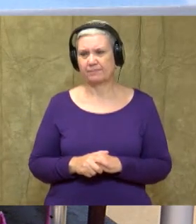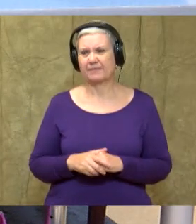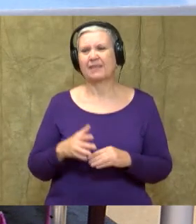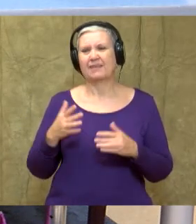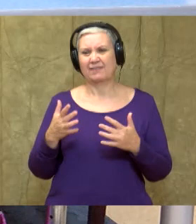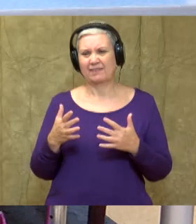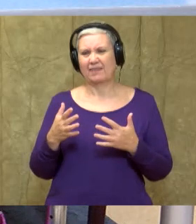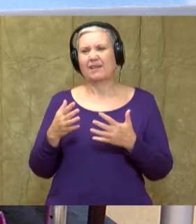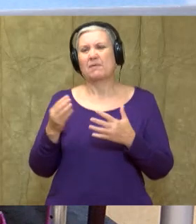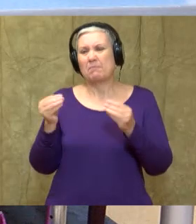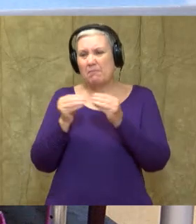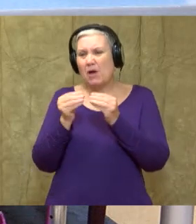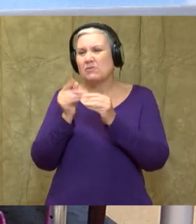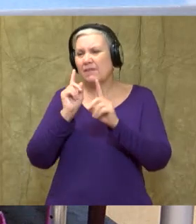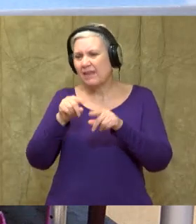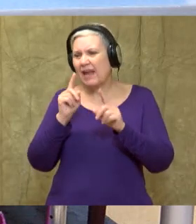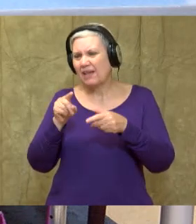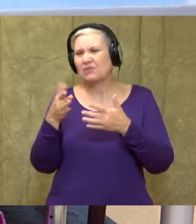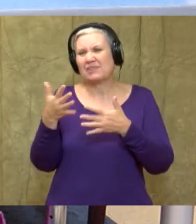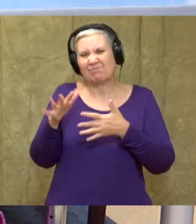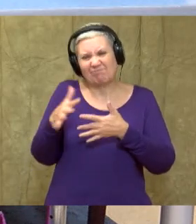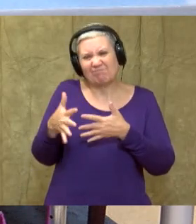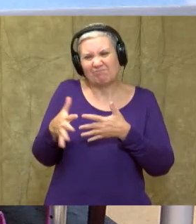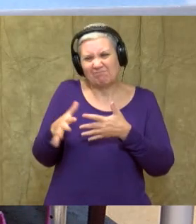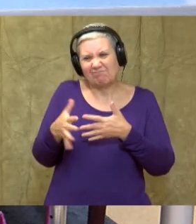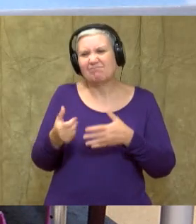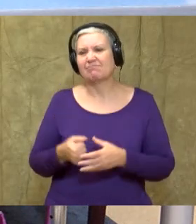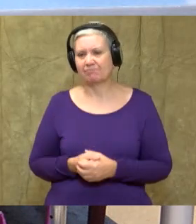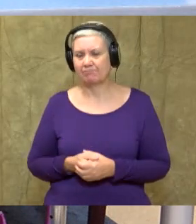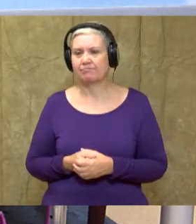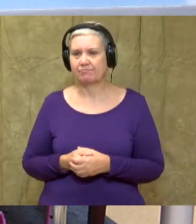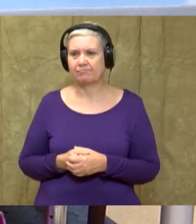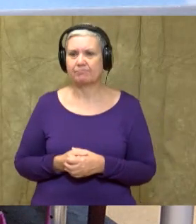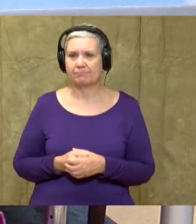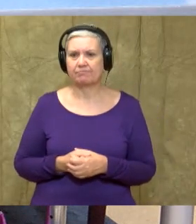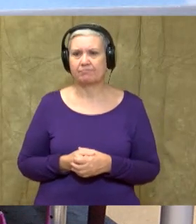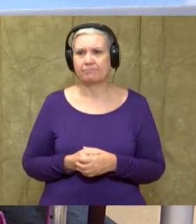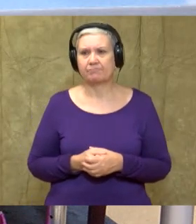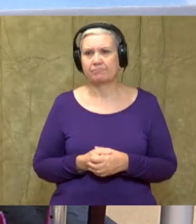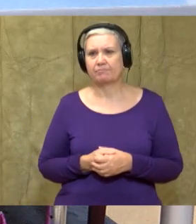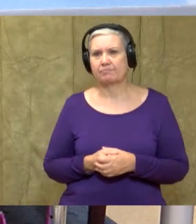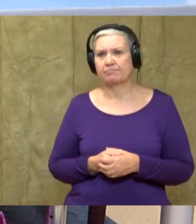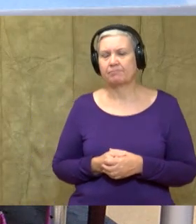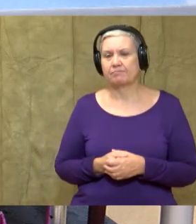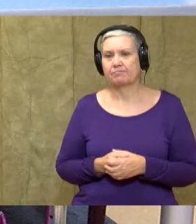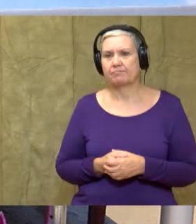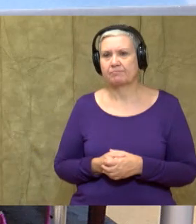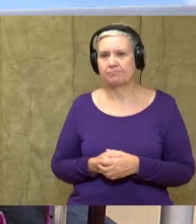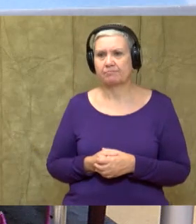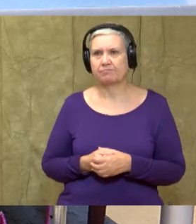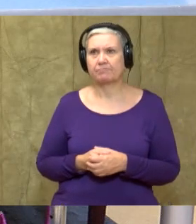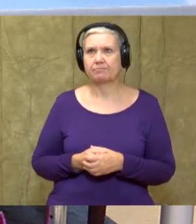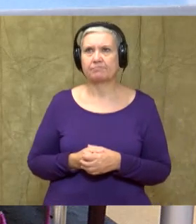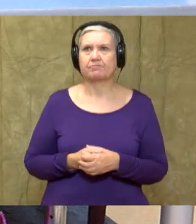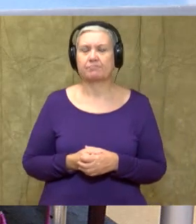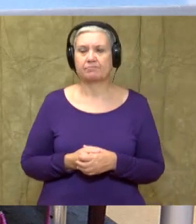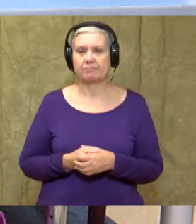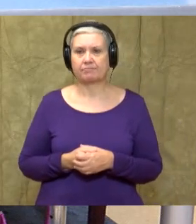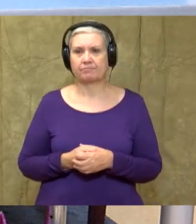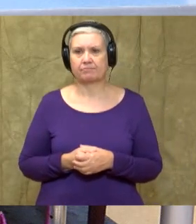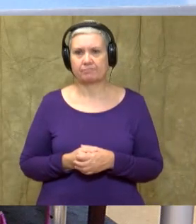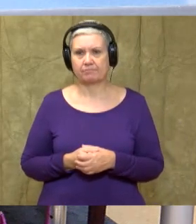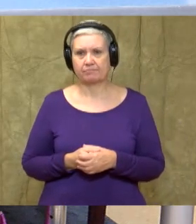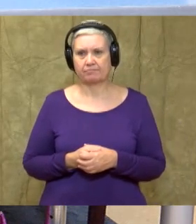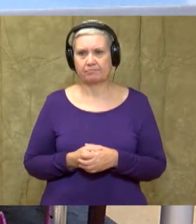somewhat like virtual learning. Okay. So that's good. We're going to share the poll. Okay. All right.